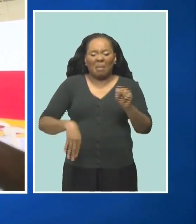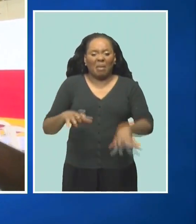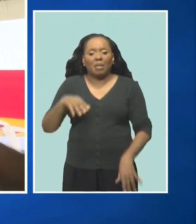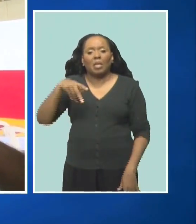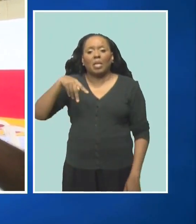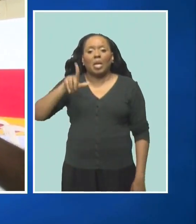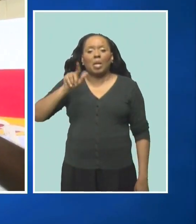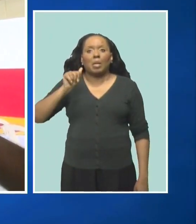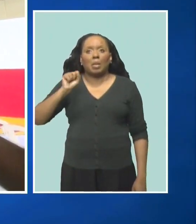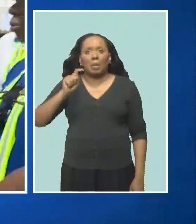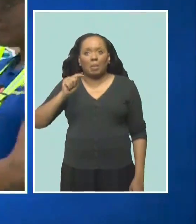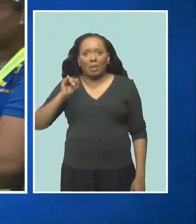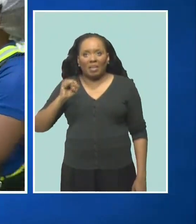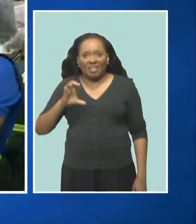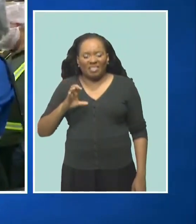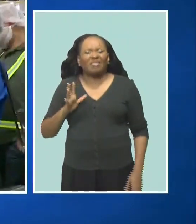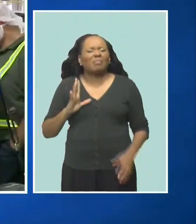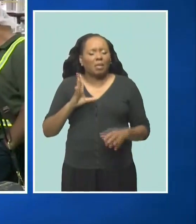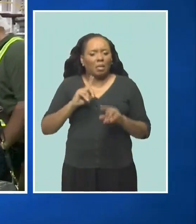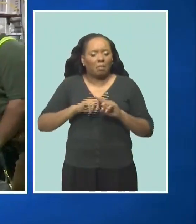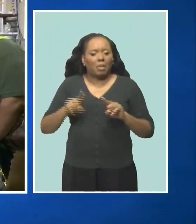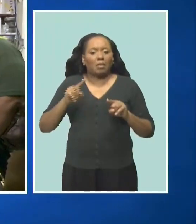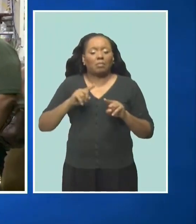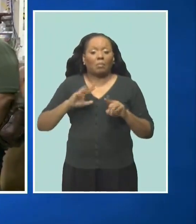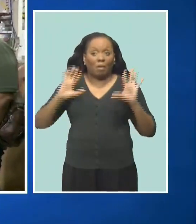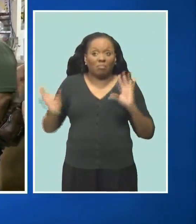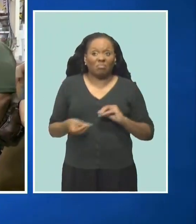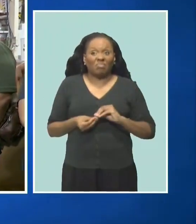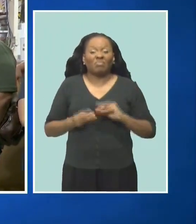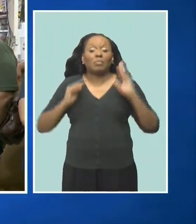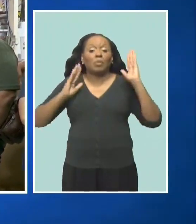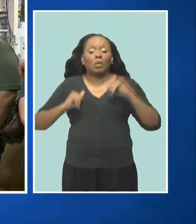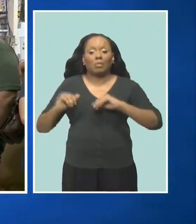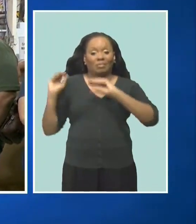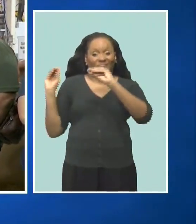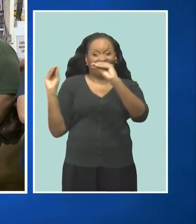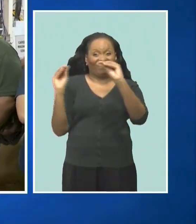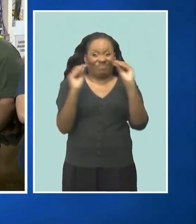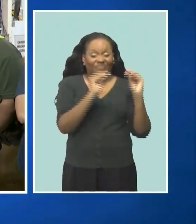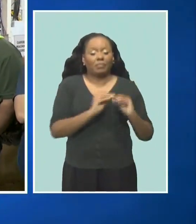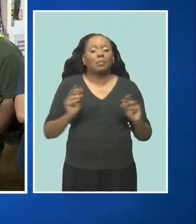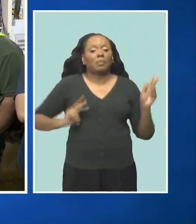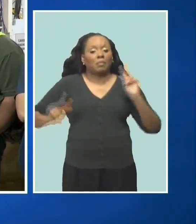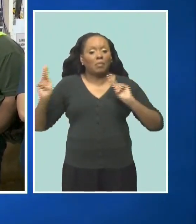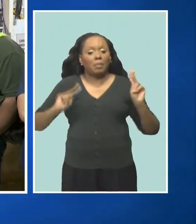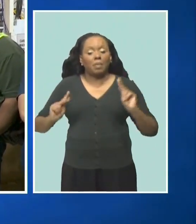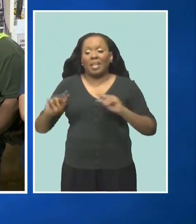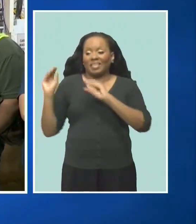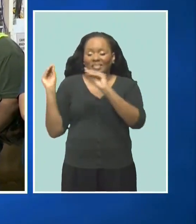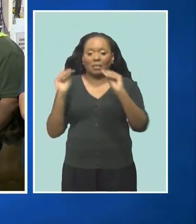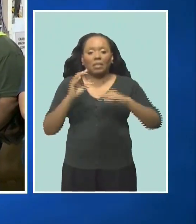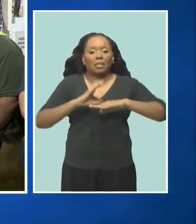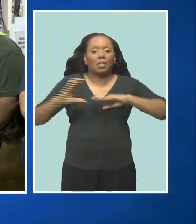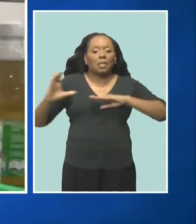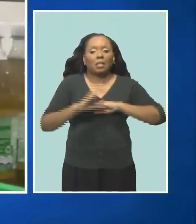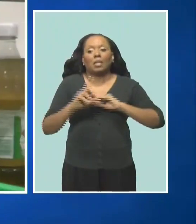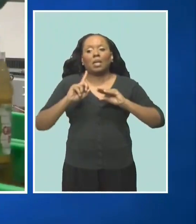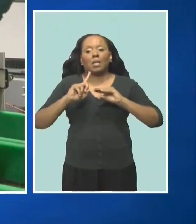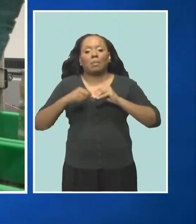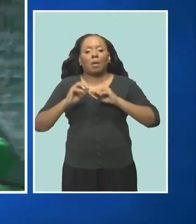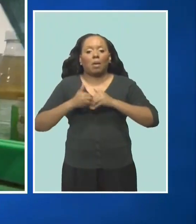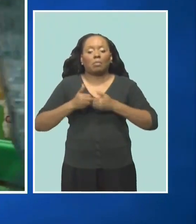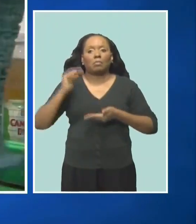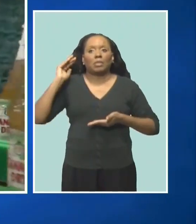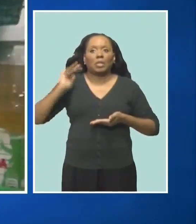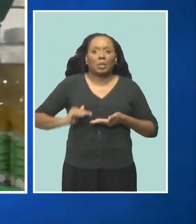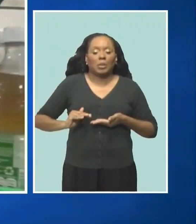of single-use plastics. The overall hope now is to educate the country and the region at large on how to reduce the